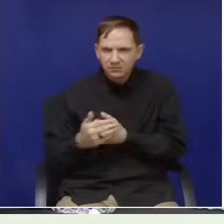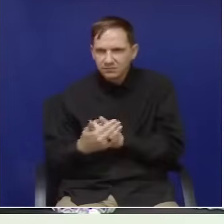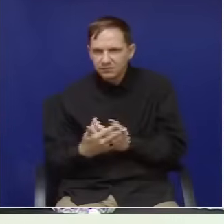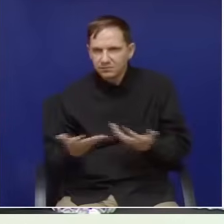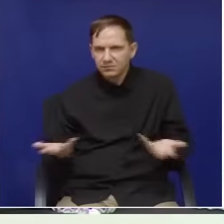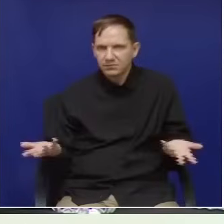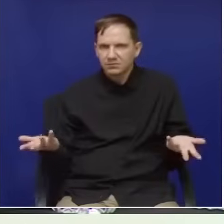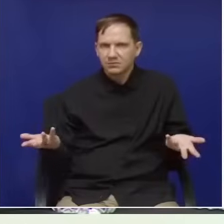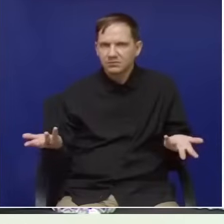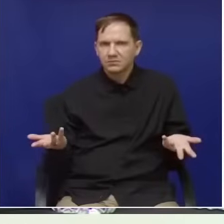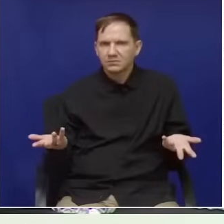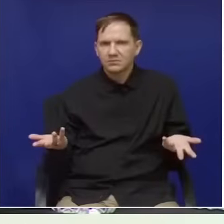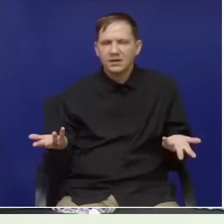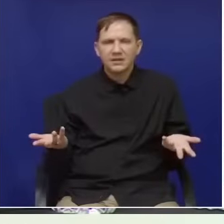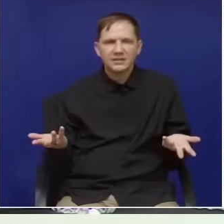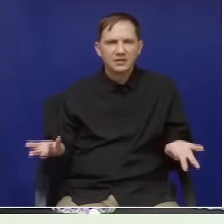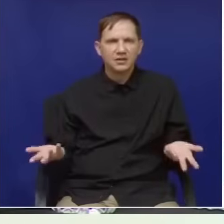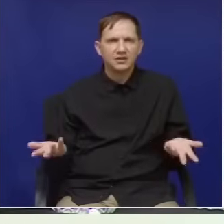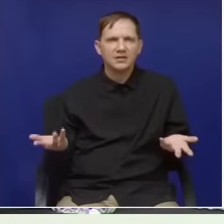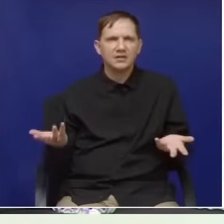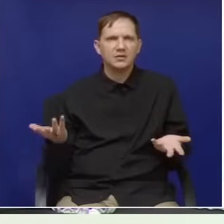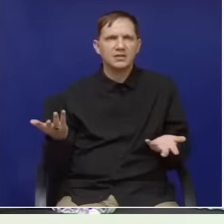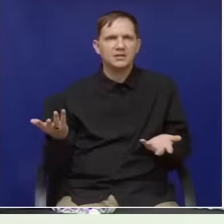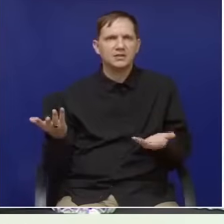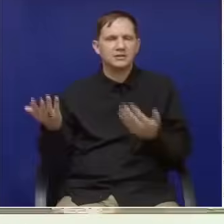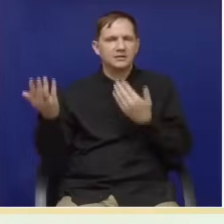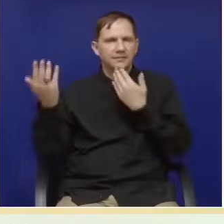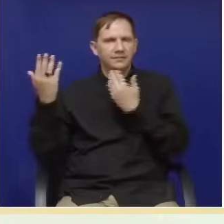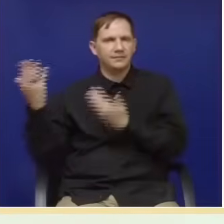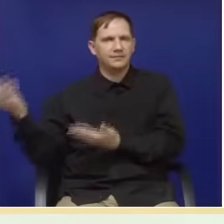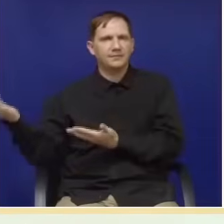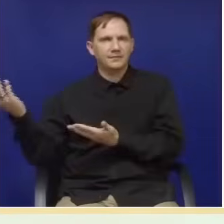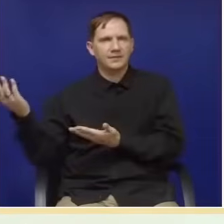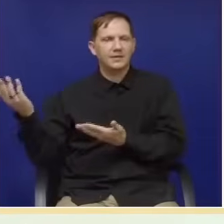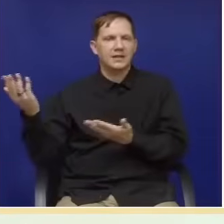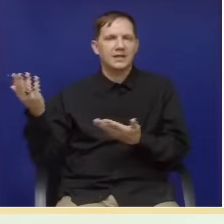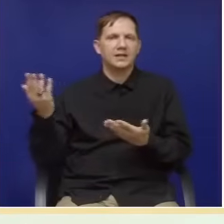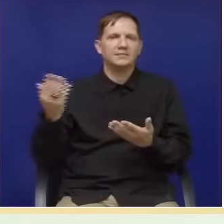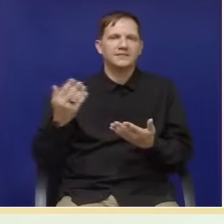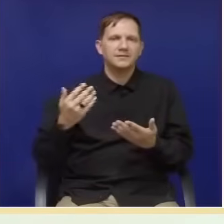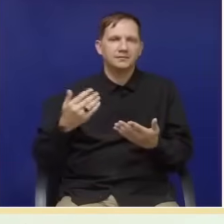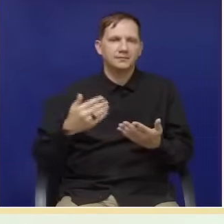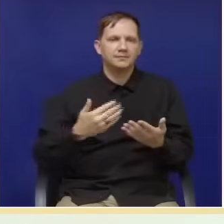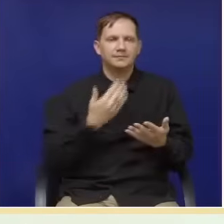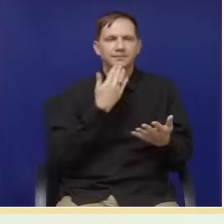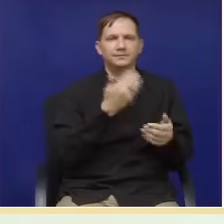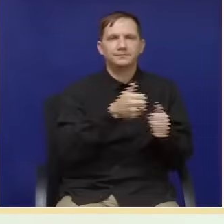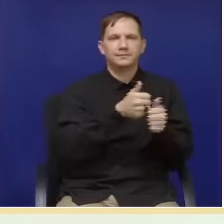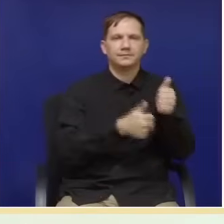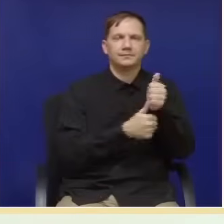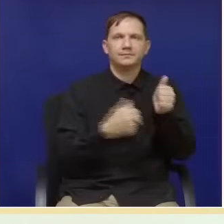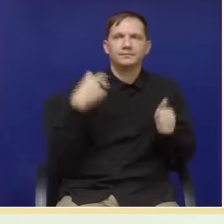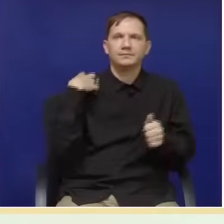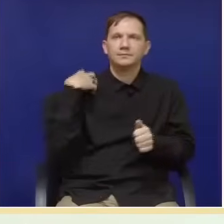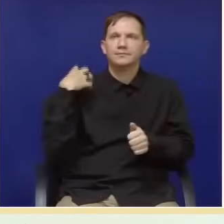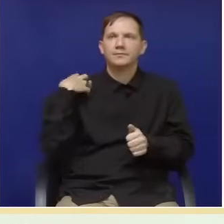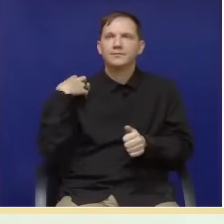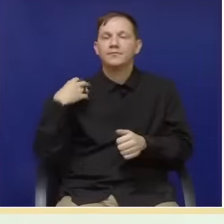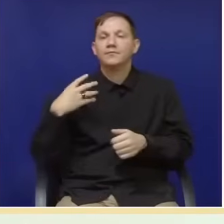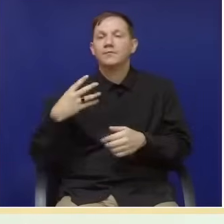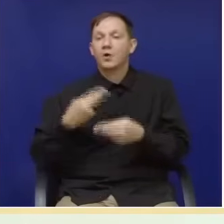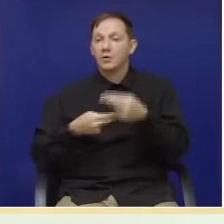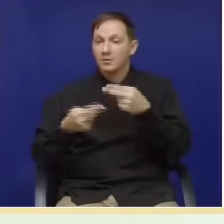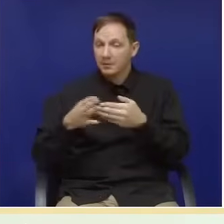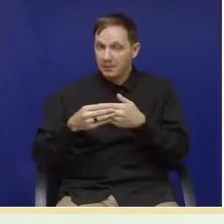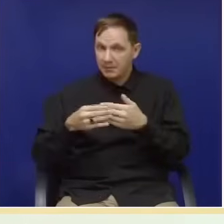processes, Chairperson. Thank you very much. Thank you, Deputy Minister. Honorable members, we